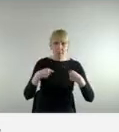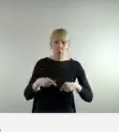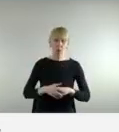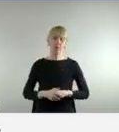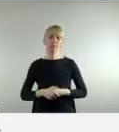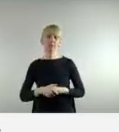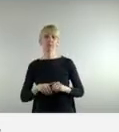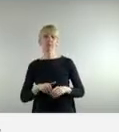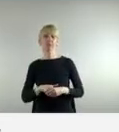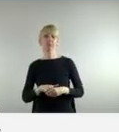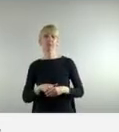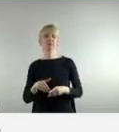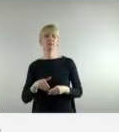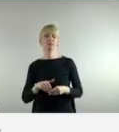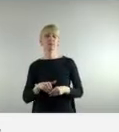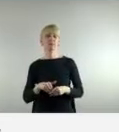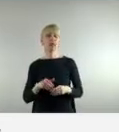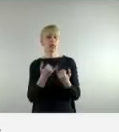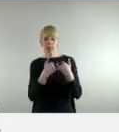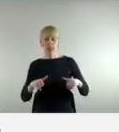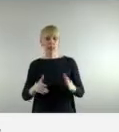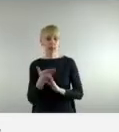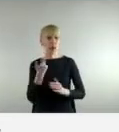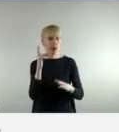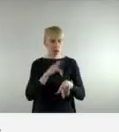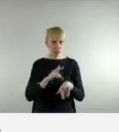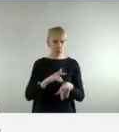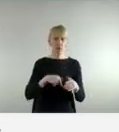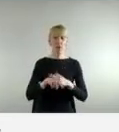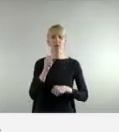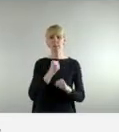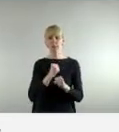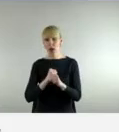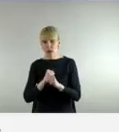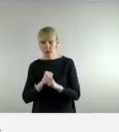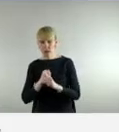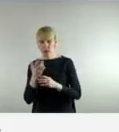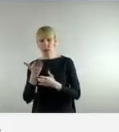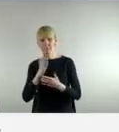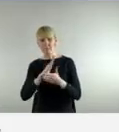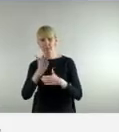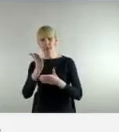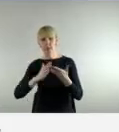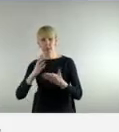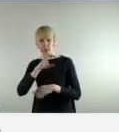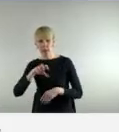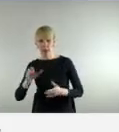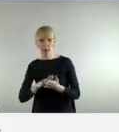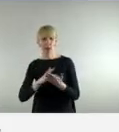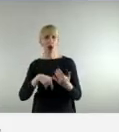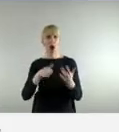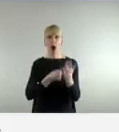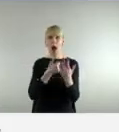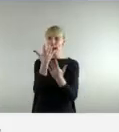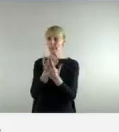cross-sectorial working group. That was the need of better warning for flooding. So